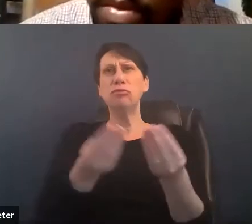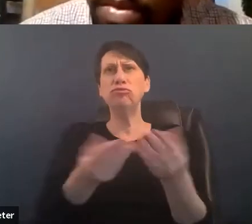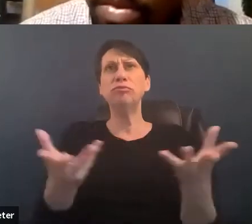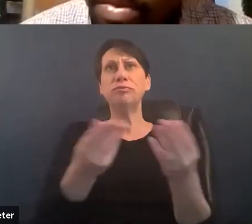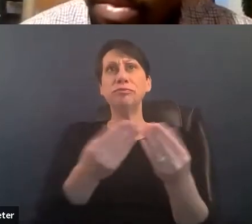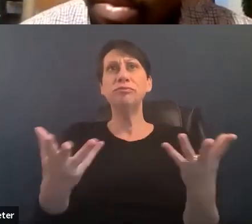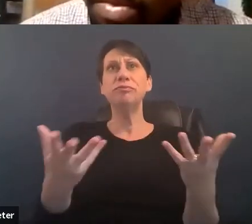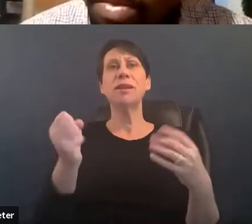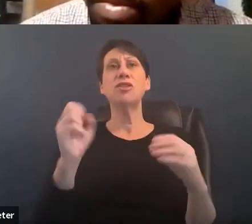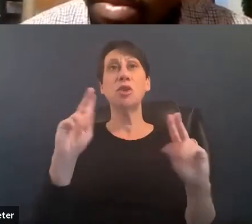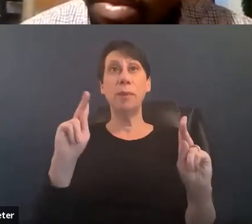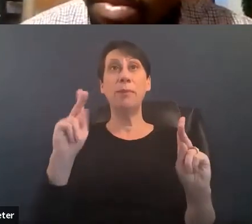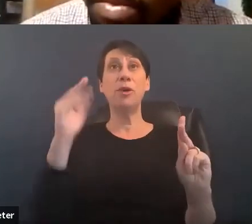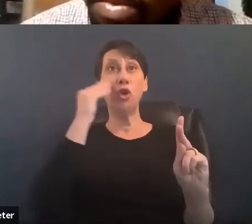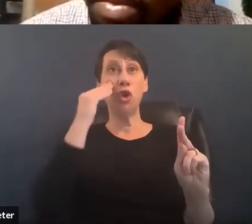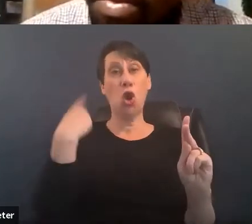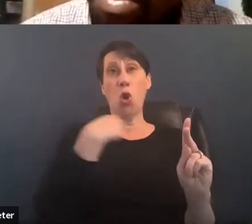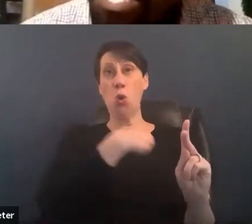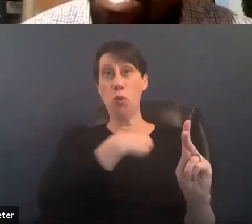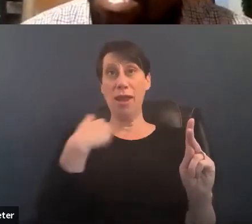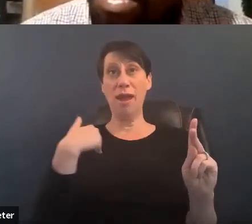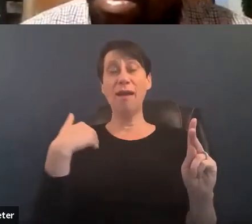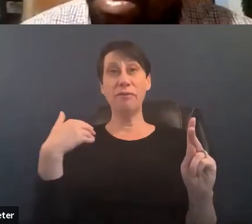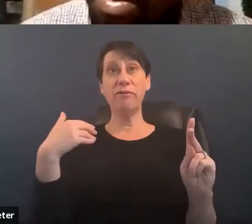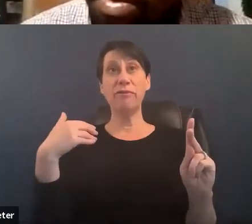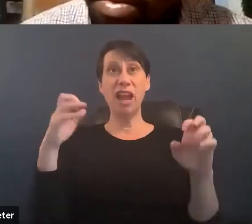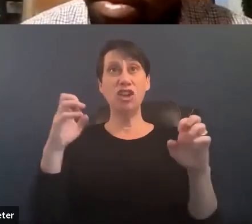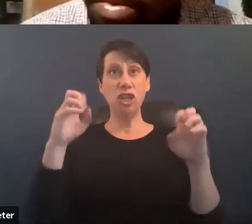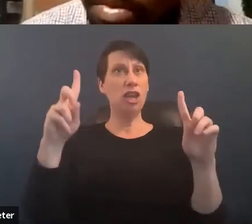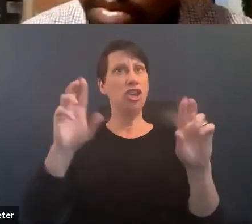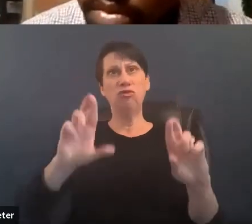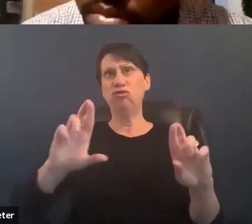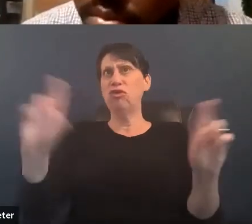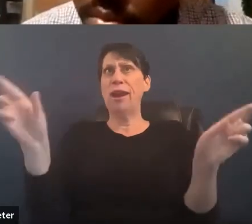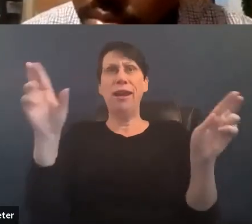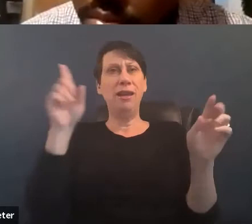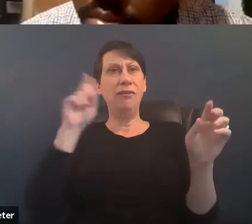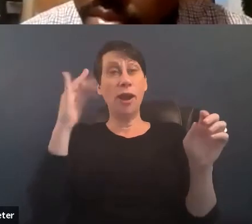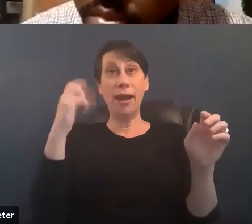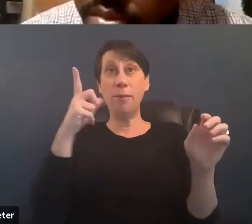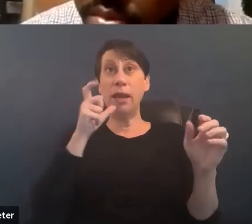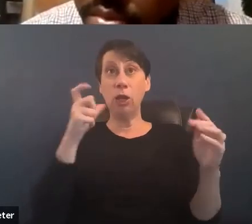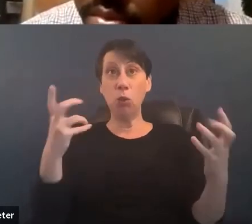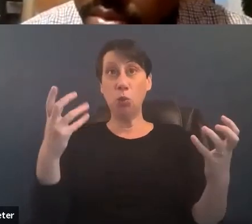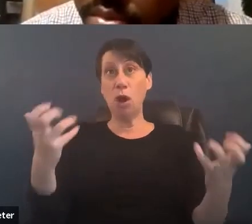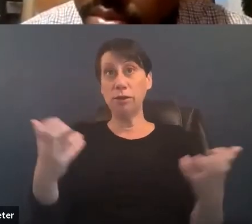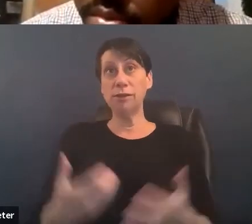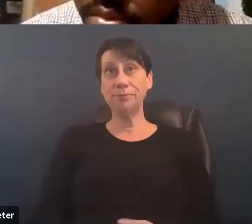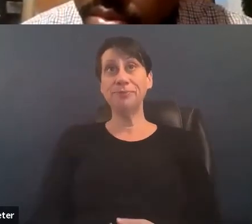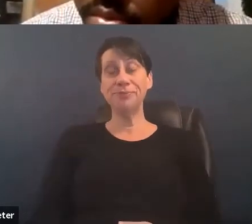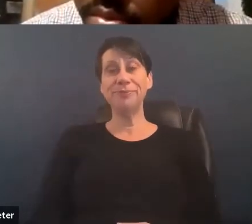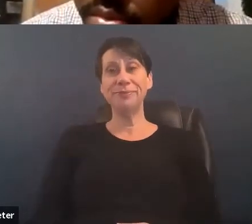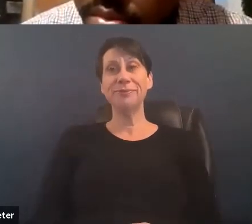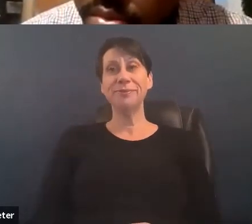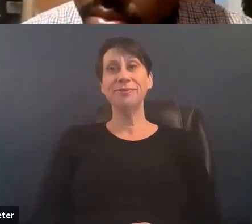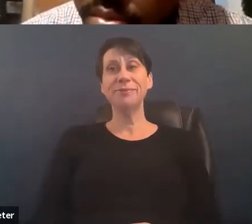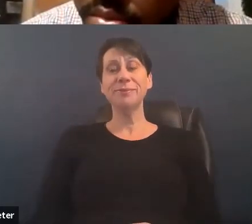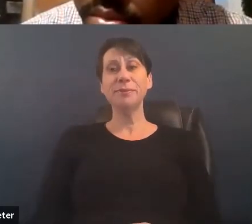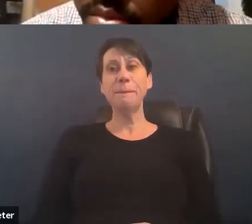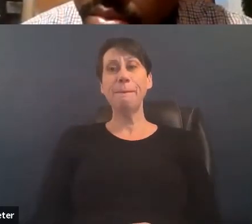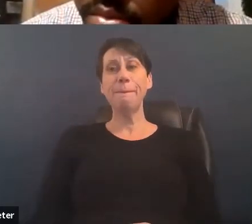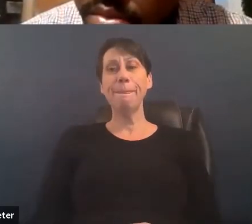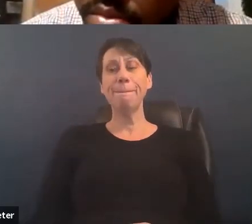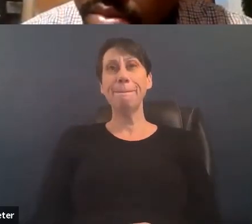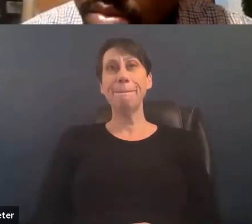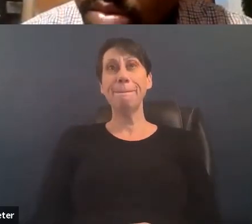have community education readily available for anyone who wants it. And we have another